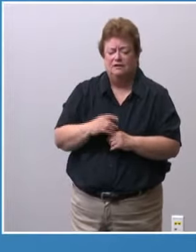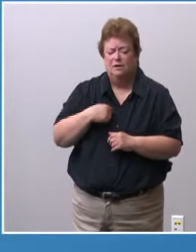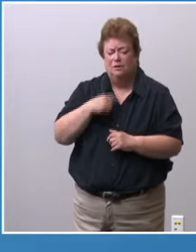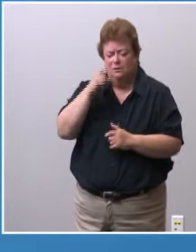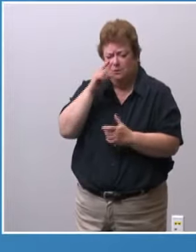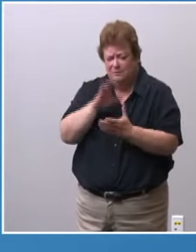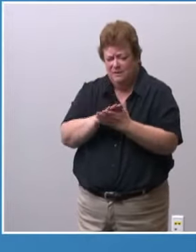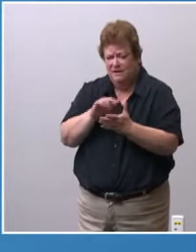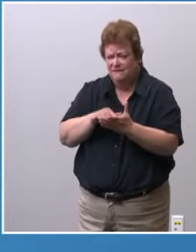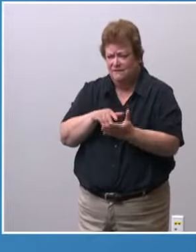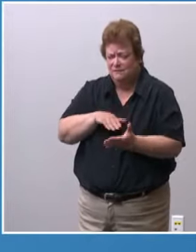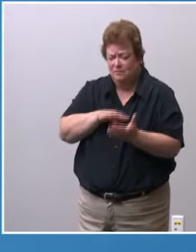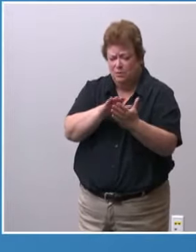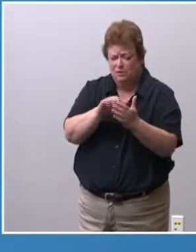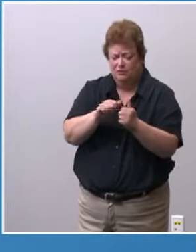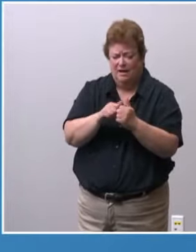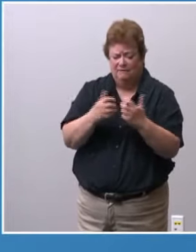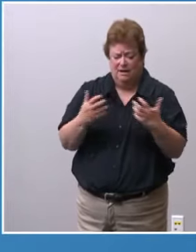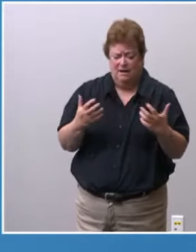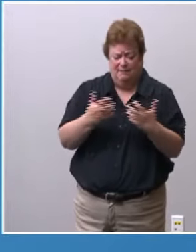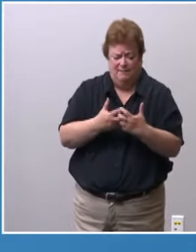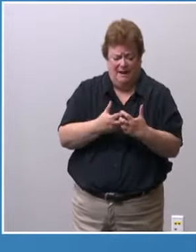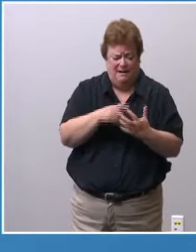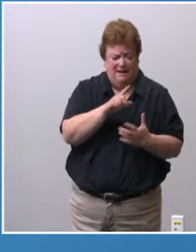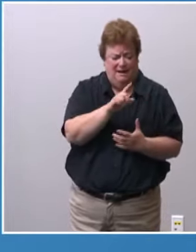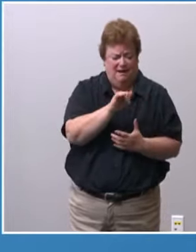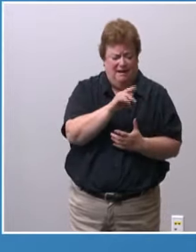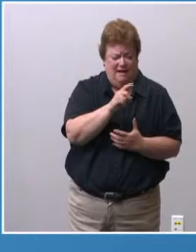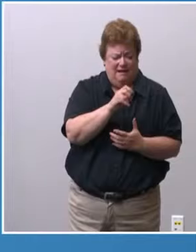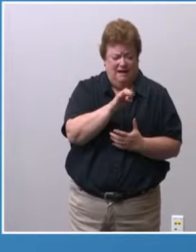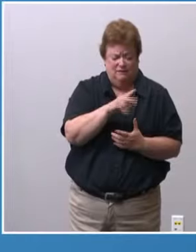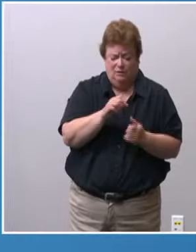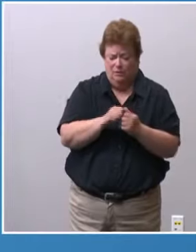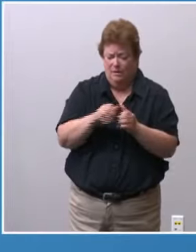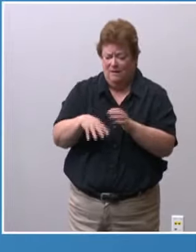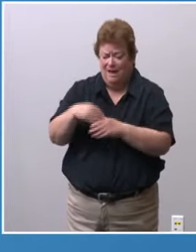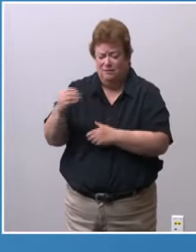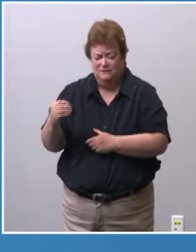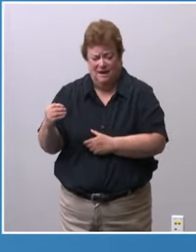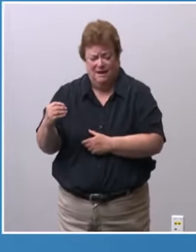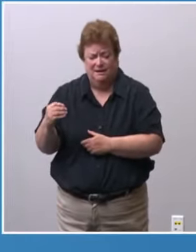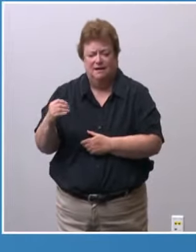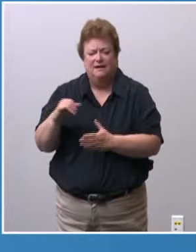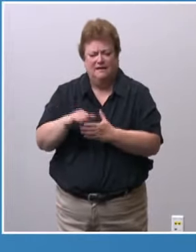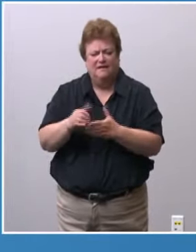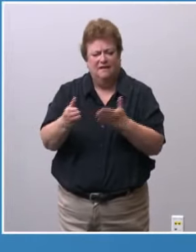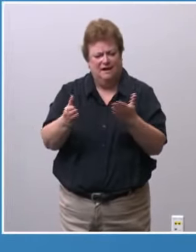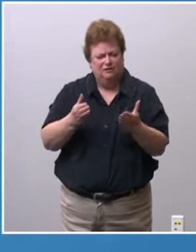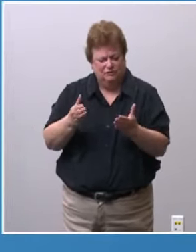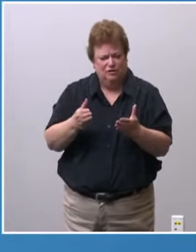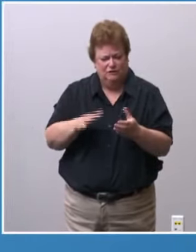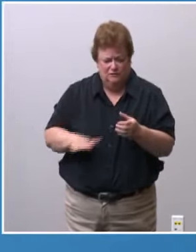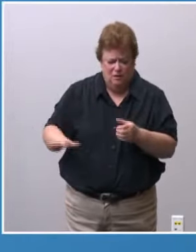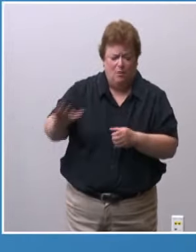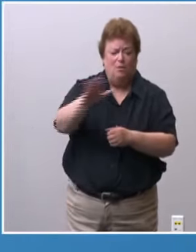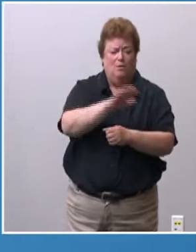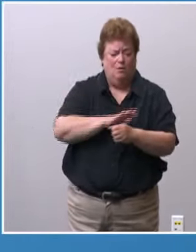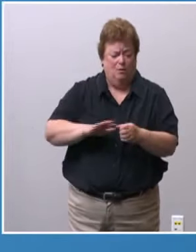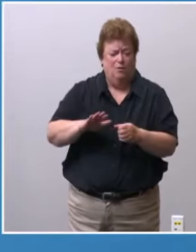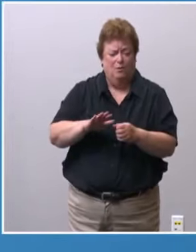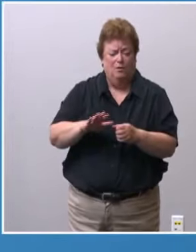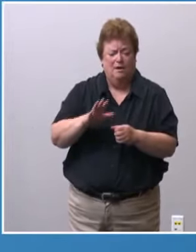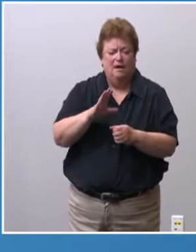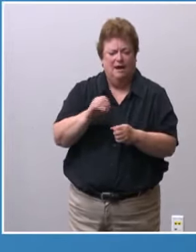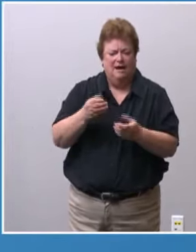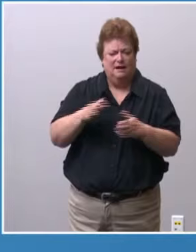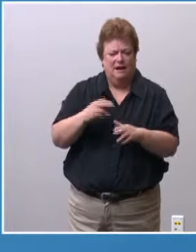approach of this combining of Lancaster County with much of greater Nebraska really serves the larger region well and also allows